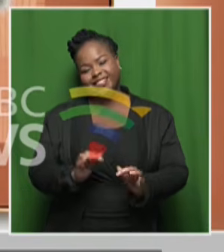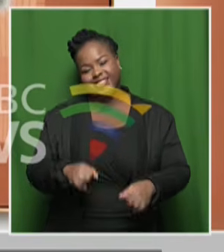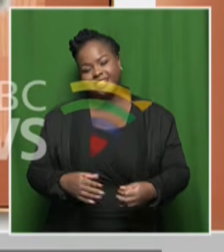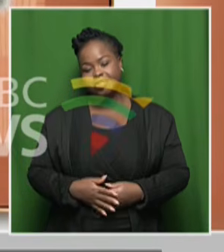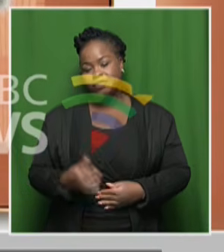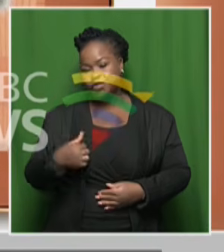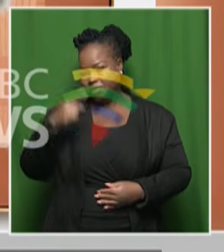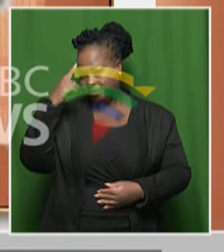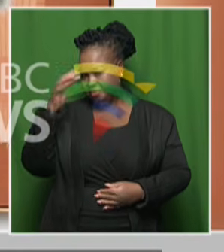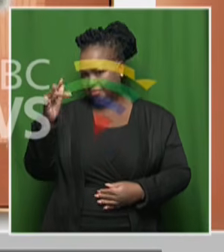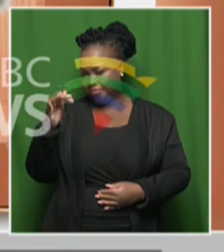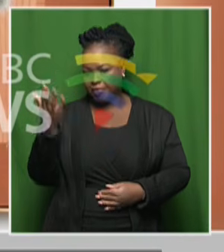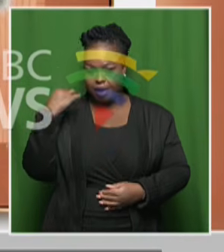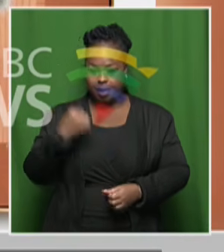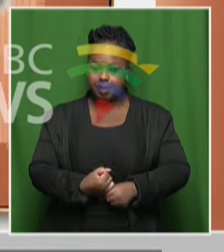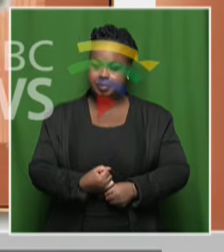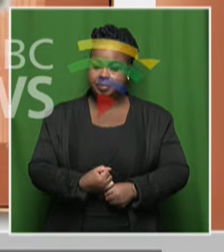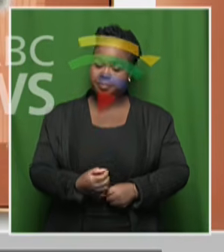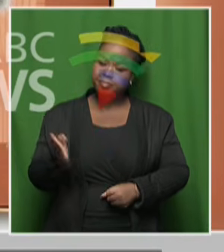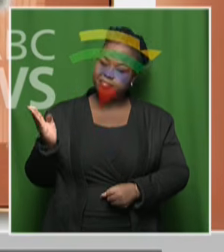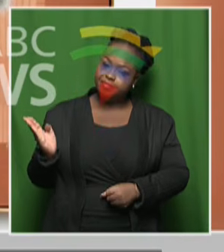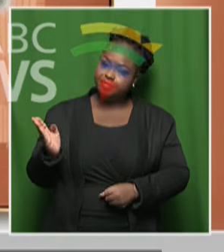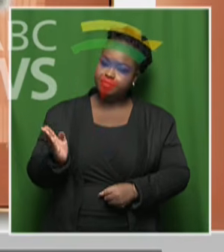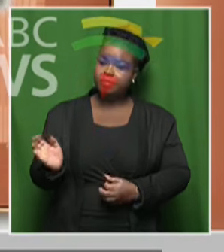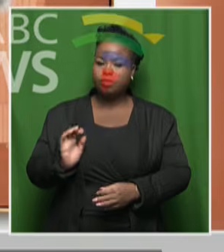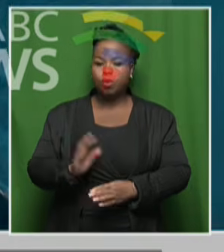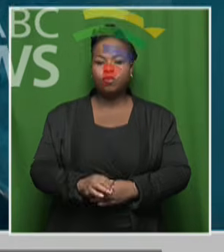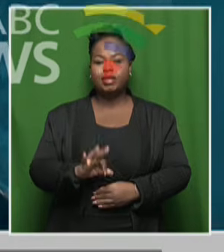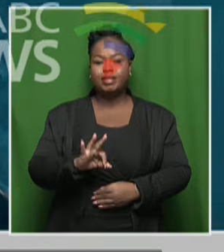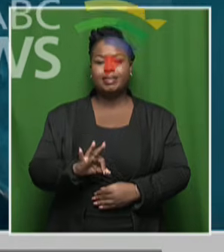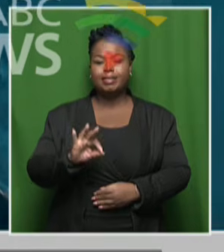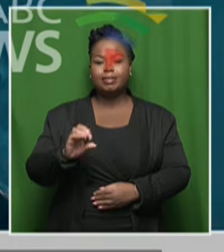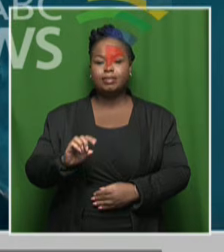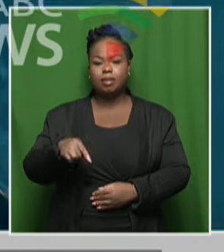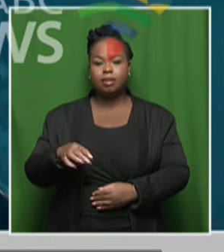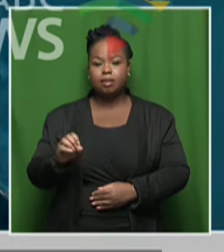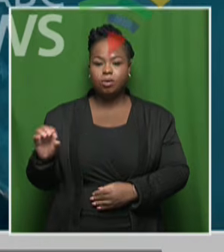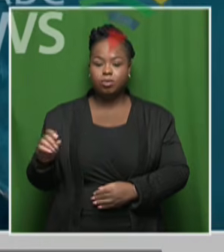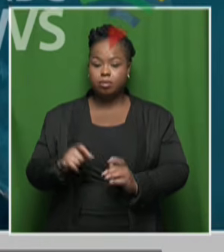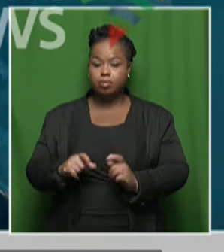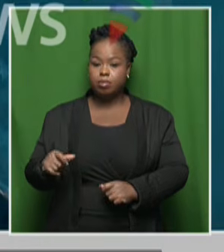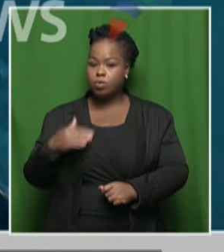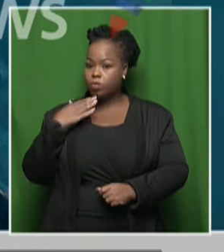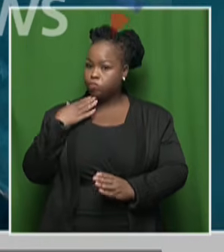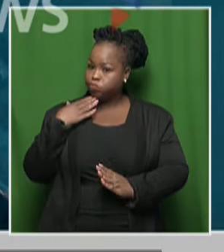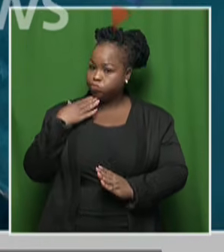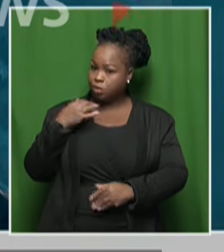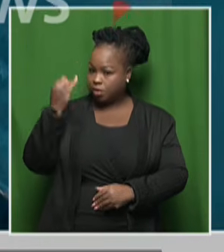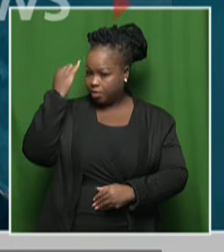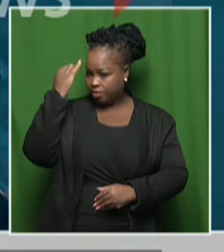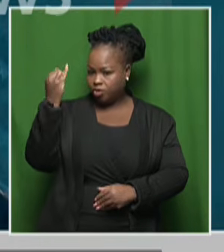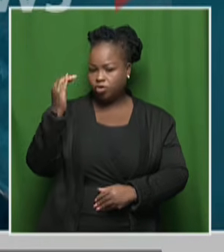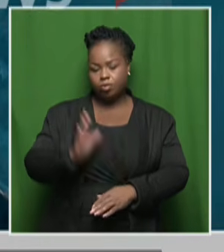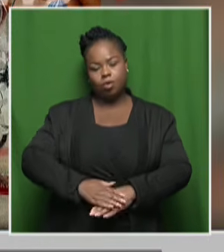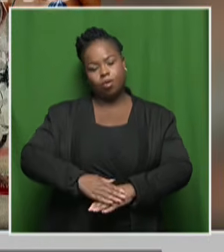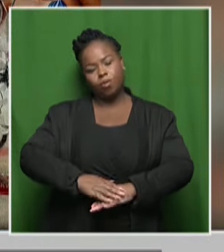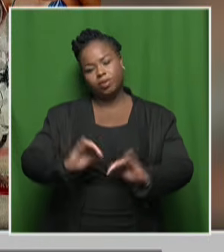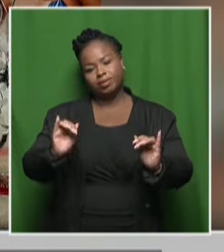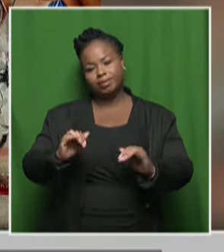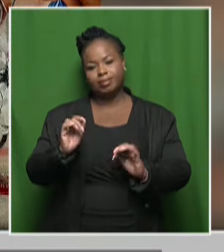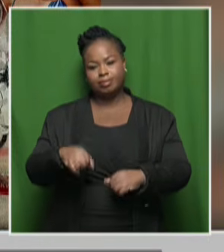you just think of last year, the fair welcomed more than 30,000 people. So can you imagine this year is going to be